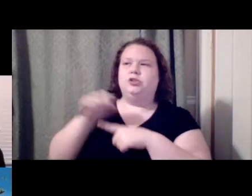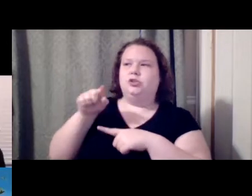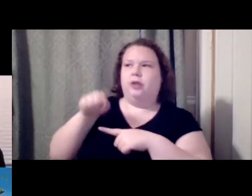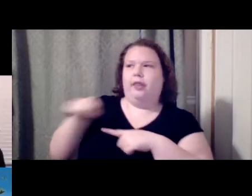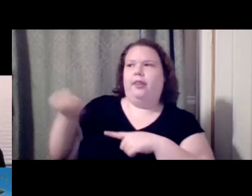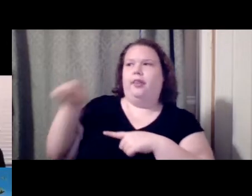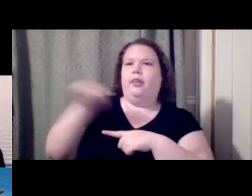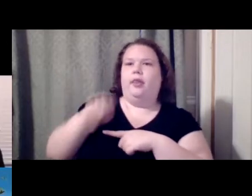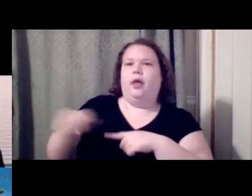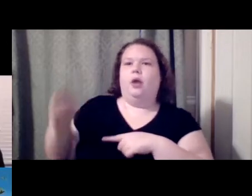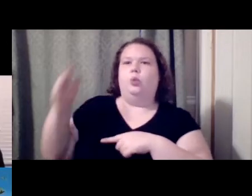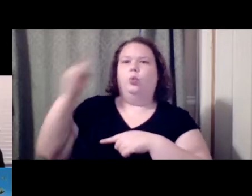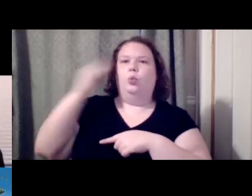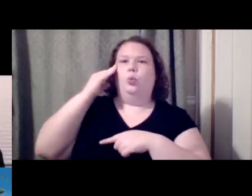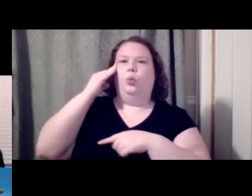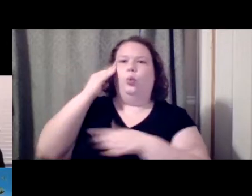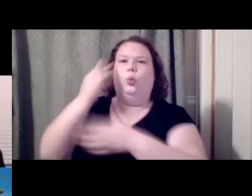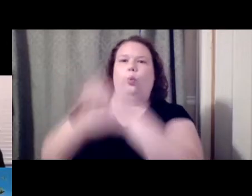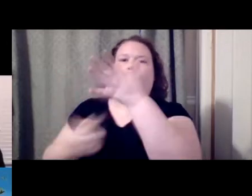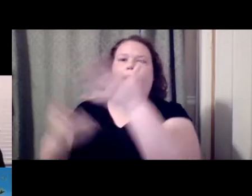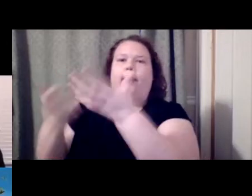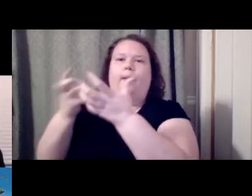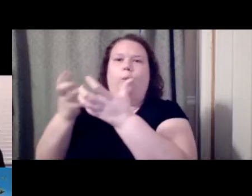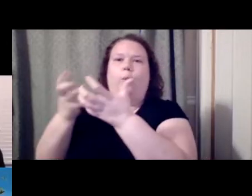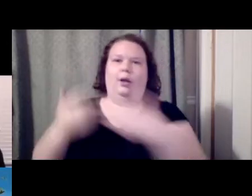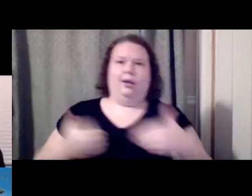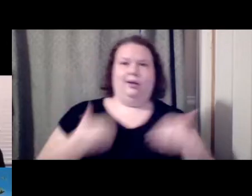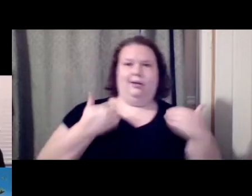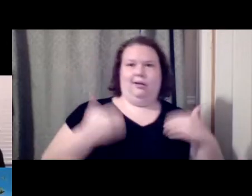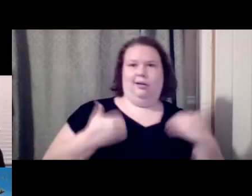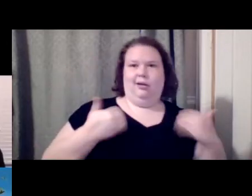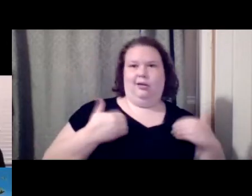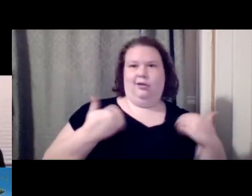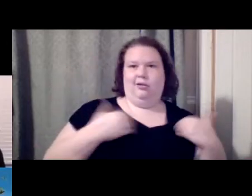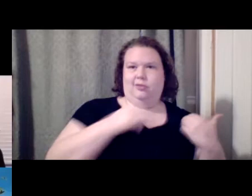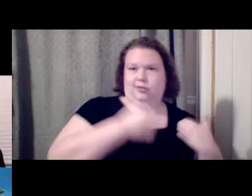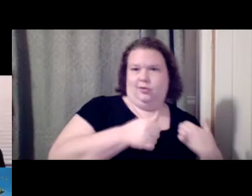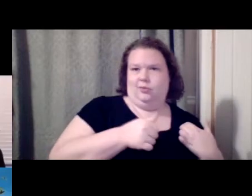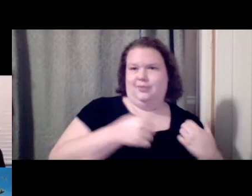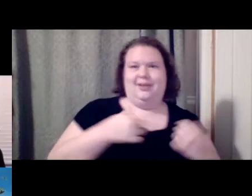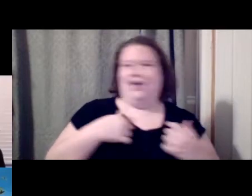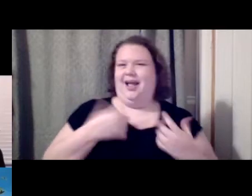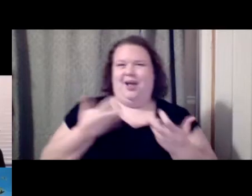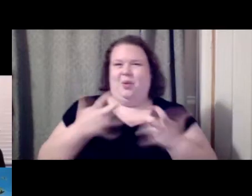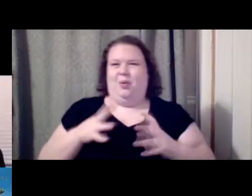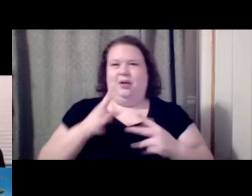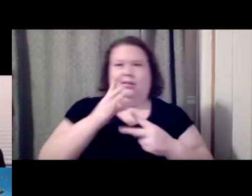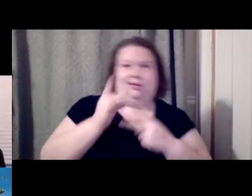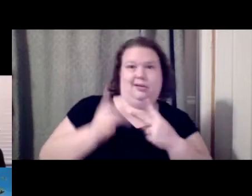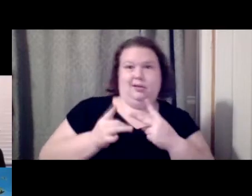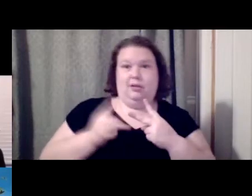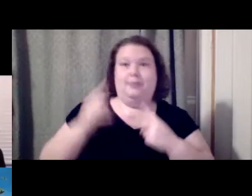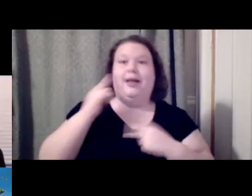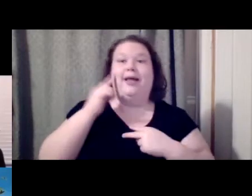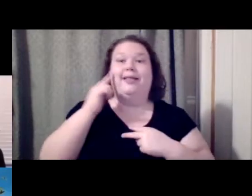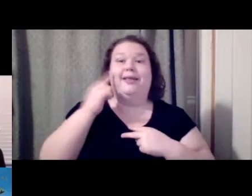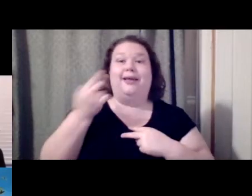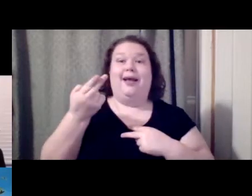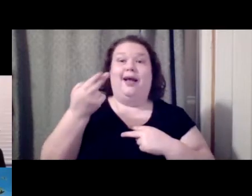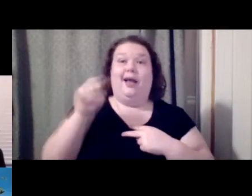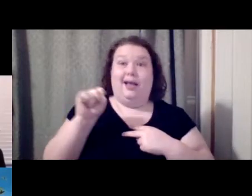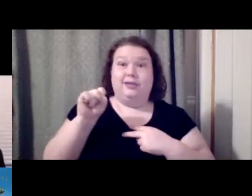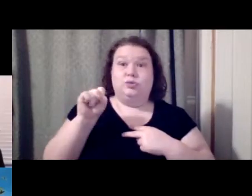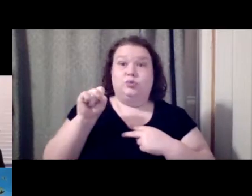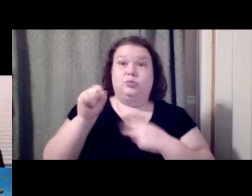ones. So, I mean, I really hate to think of it as an either or, but I think the high school priority is